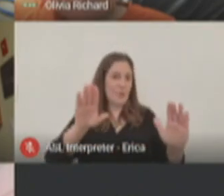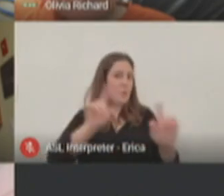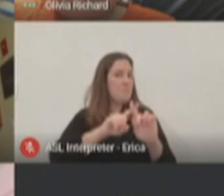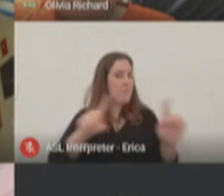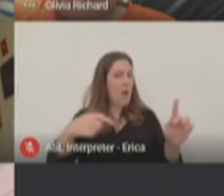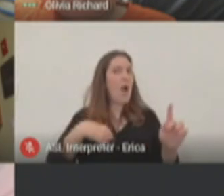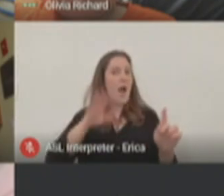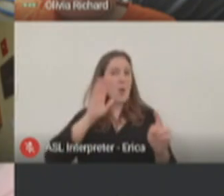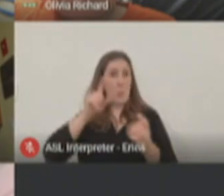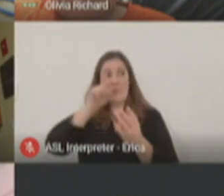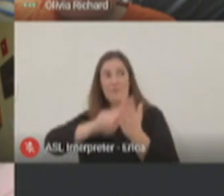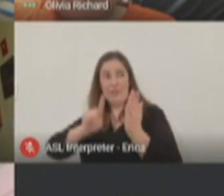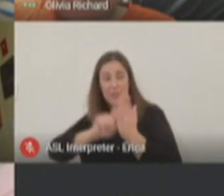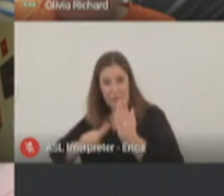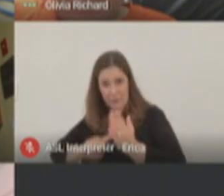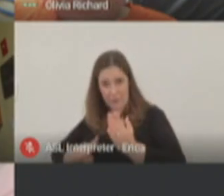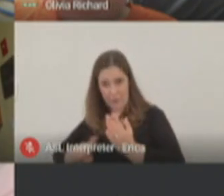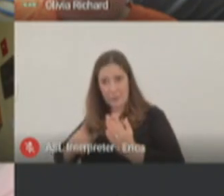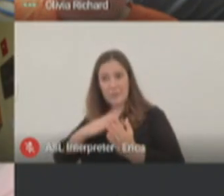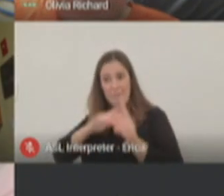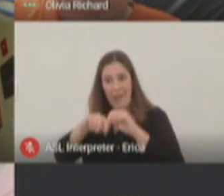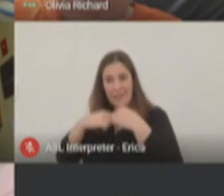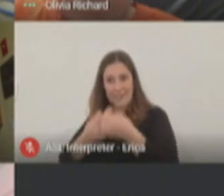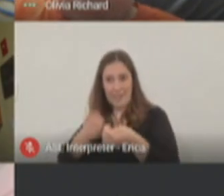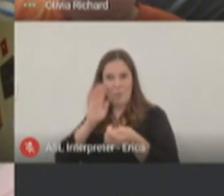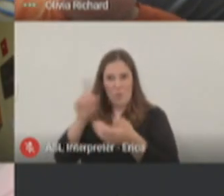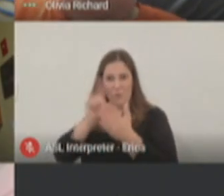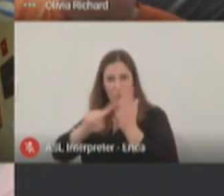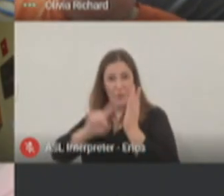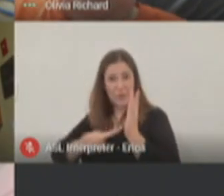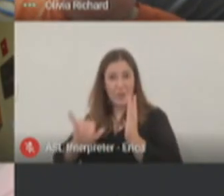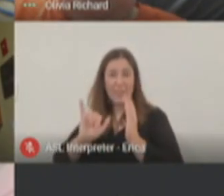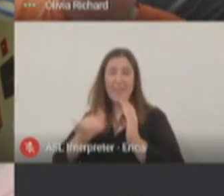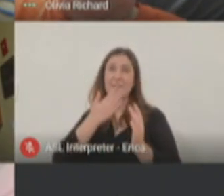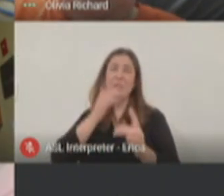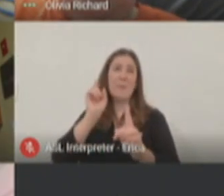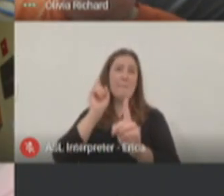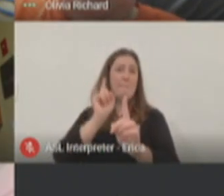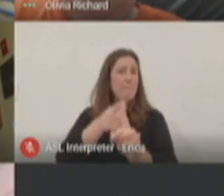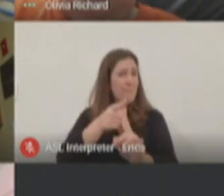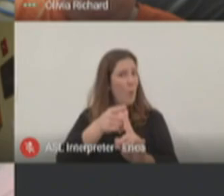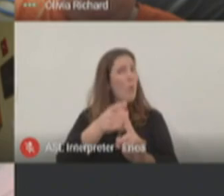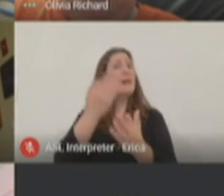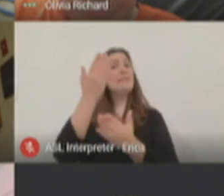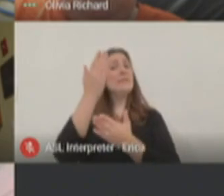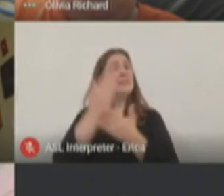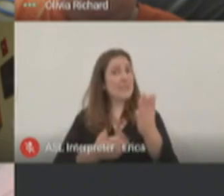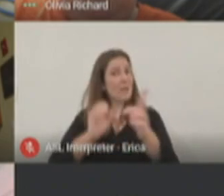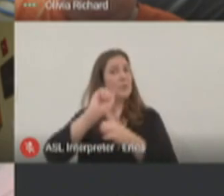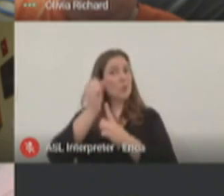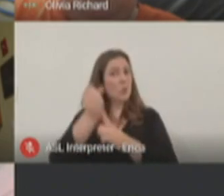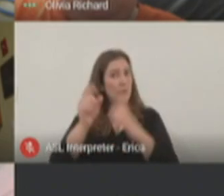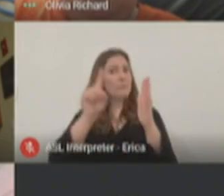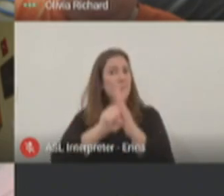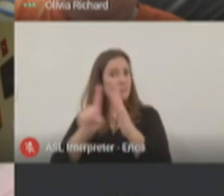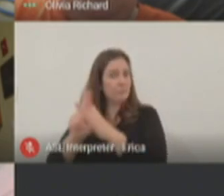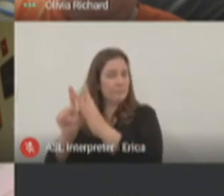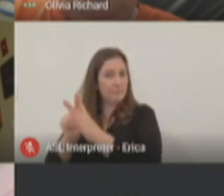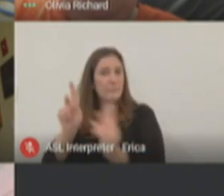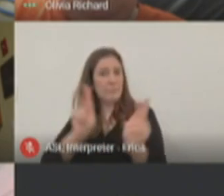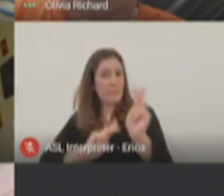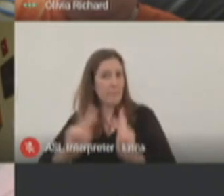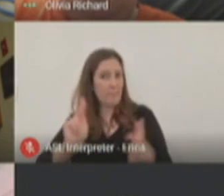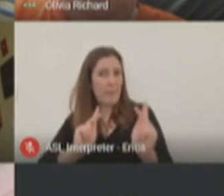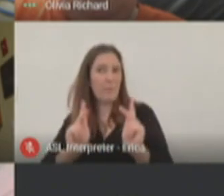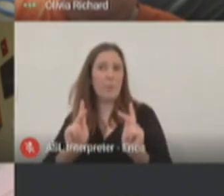look into that and have my team look into it. It's a really great point. We have had some situations where people have,